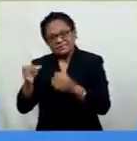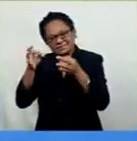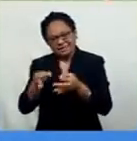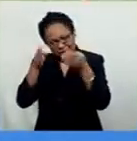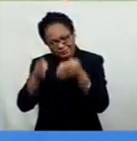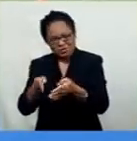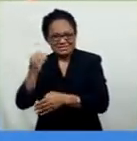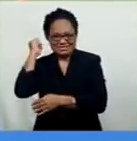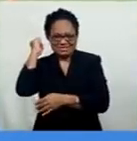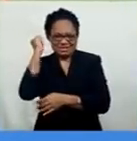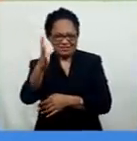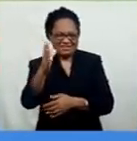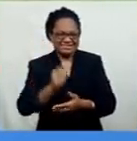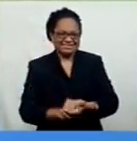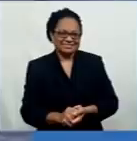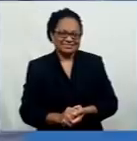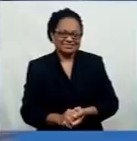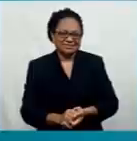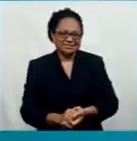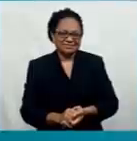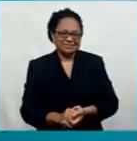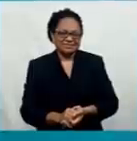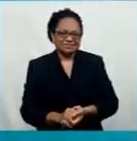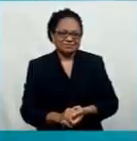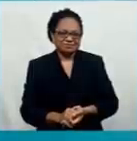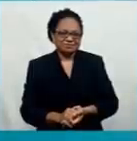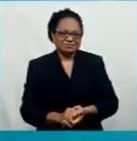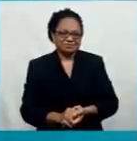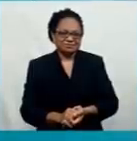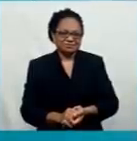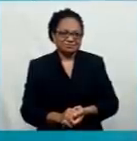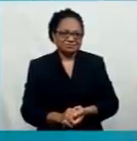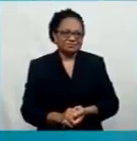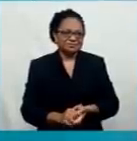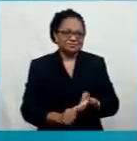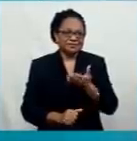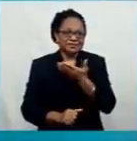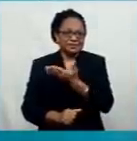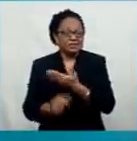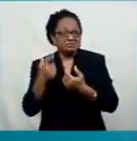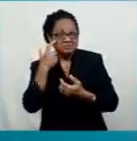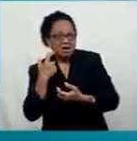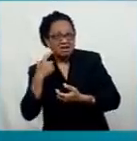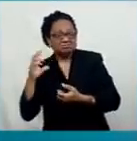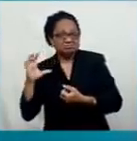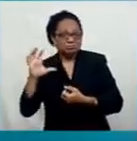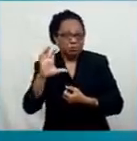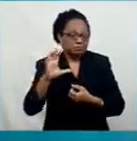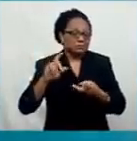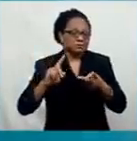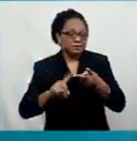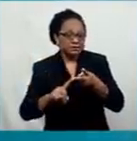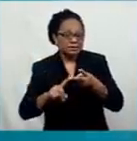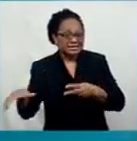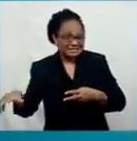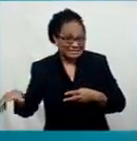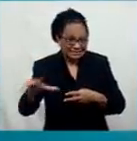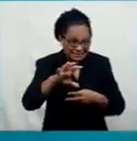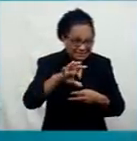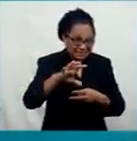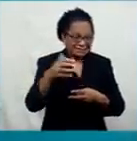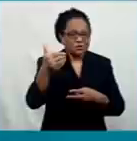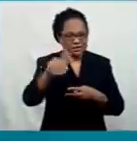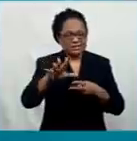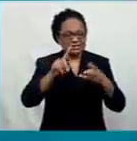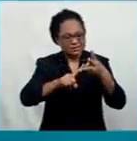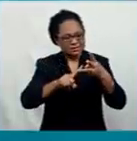javelin. So I tried out shot put, I've tried out discus,